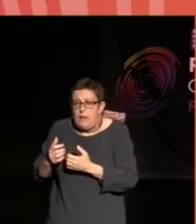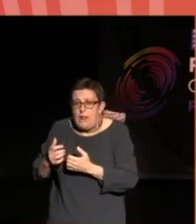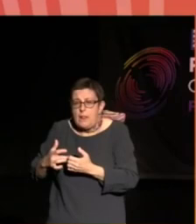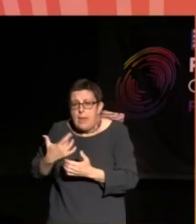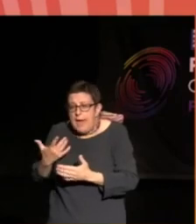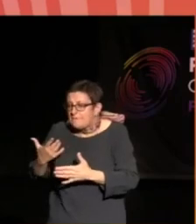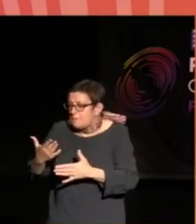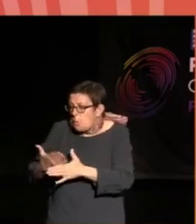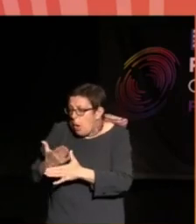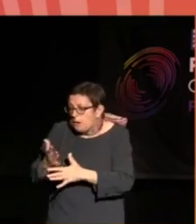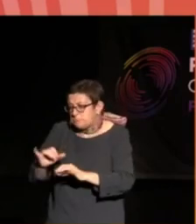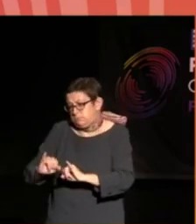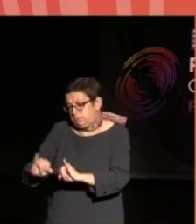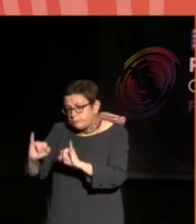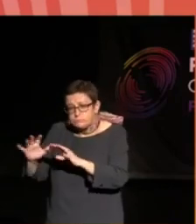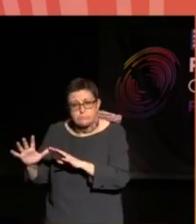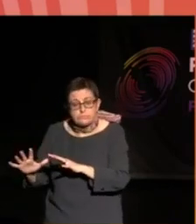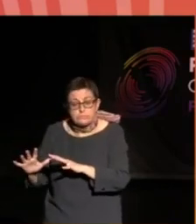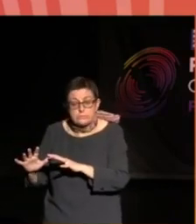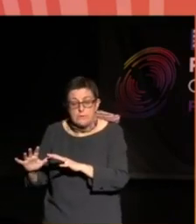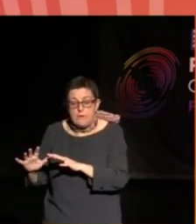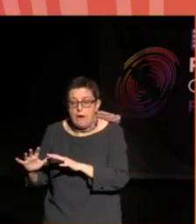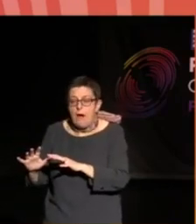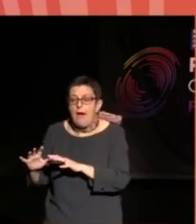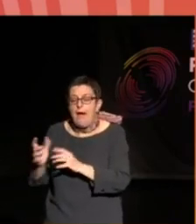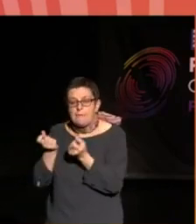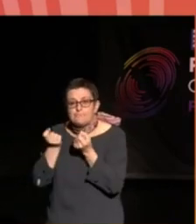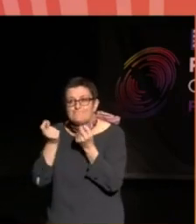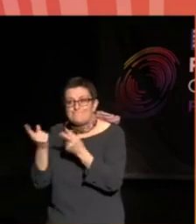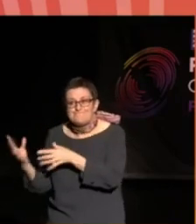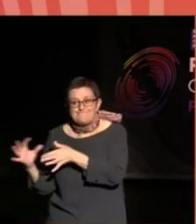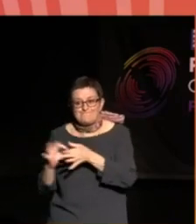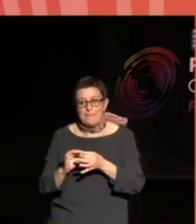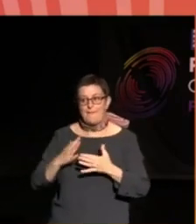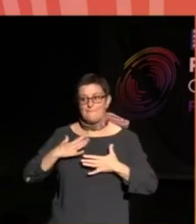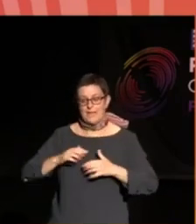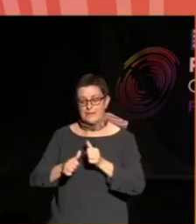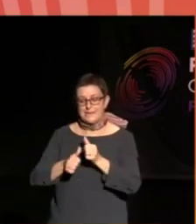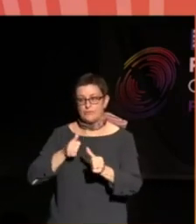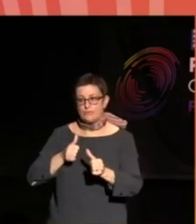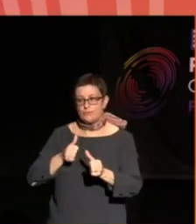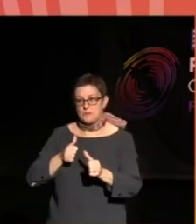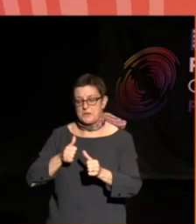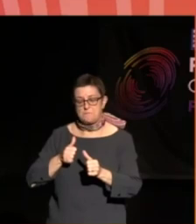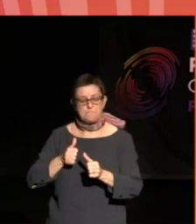on what's happening in fashion. And that really galvanized people.